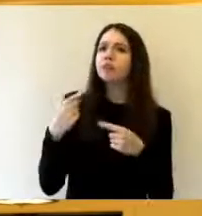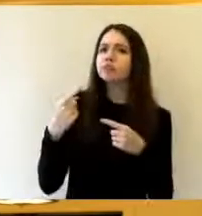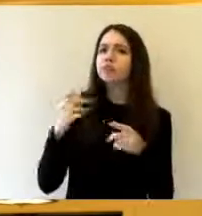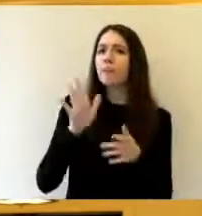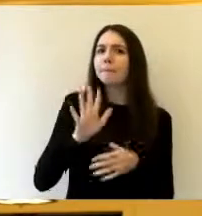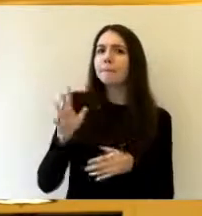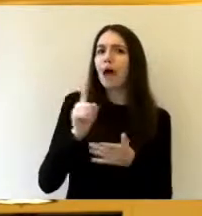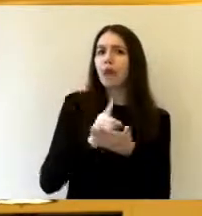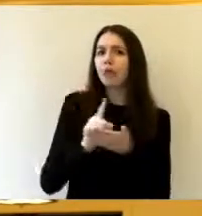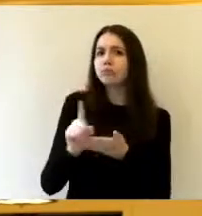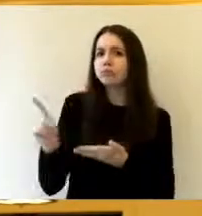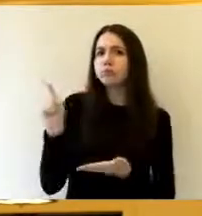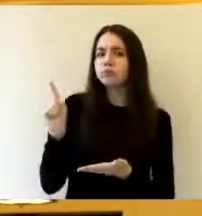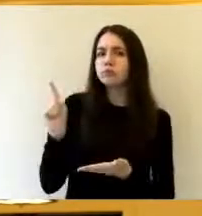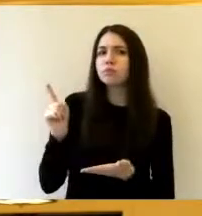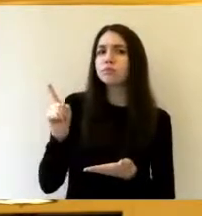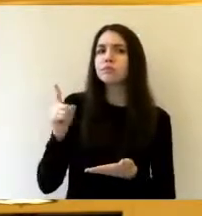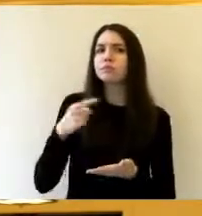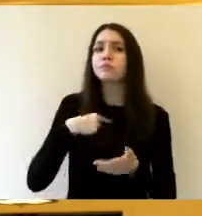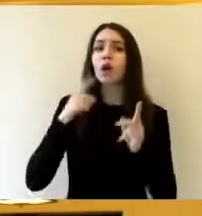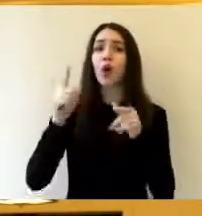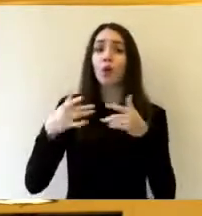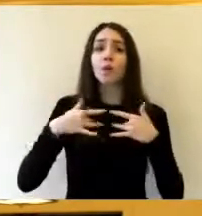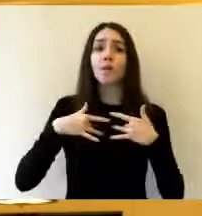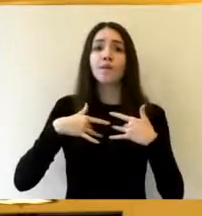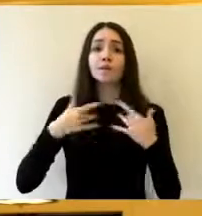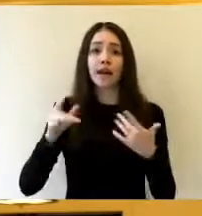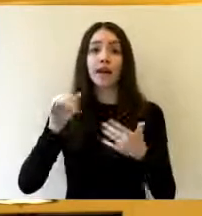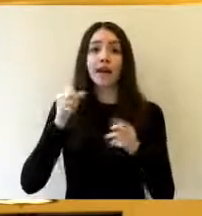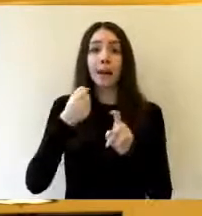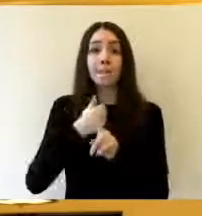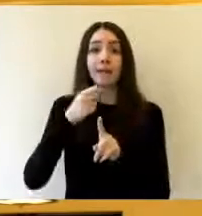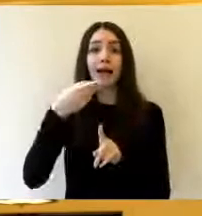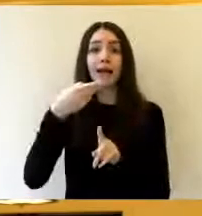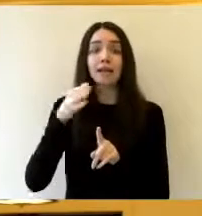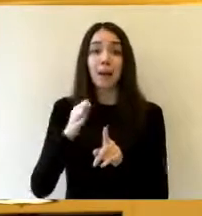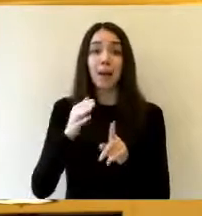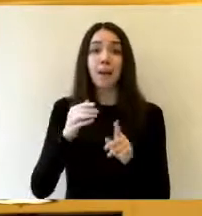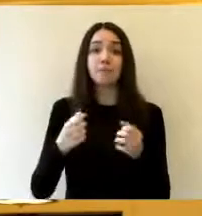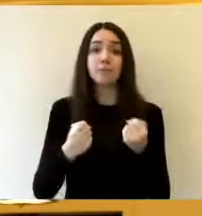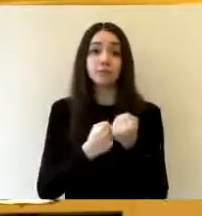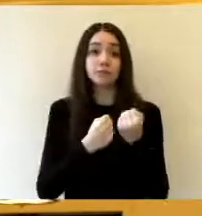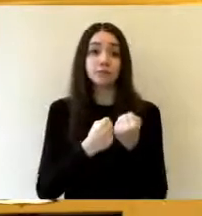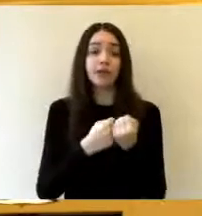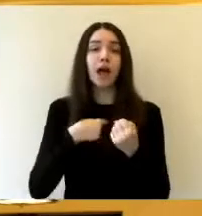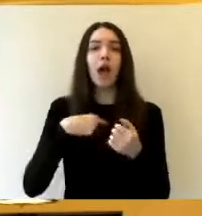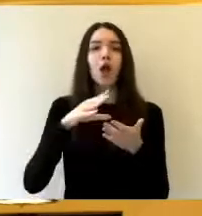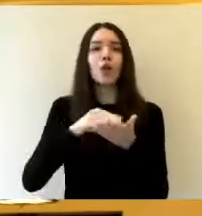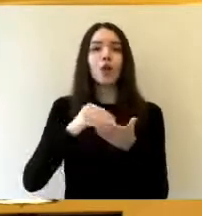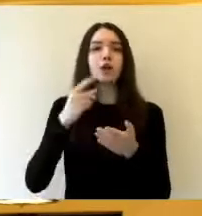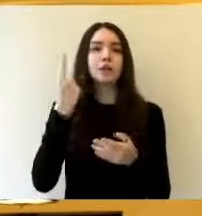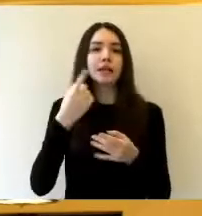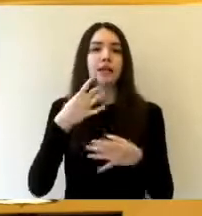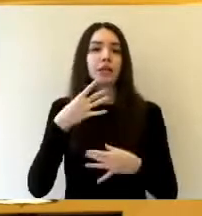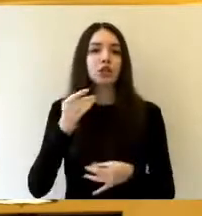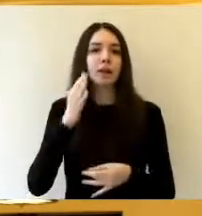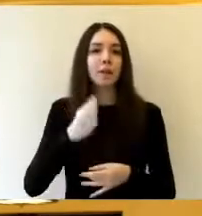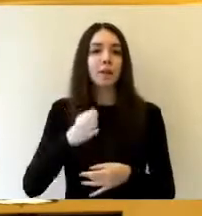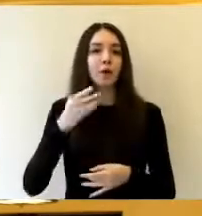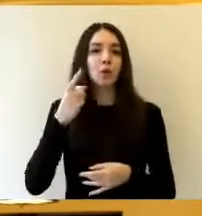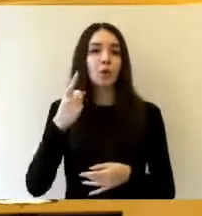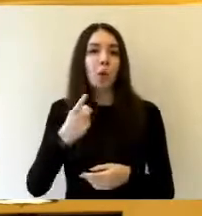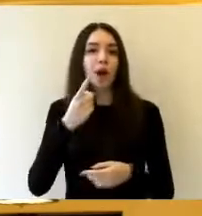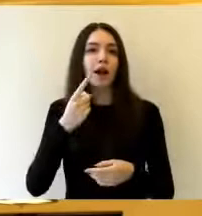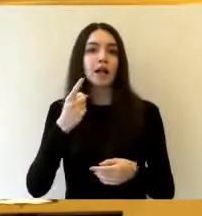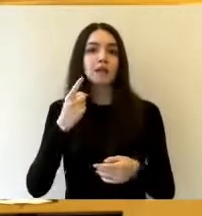That was sponsored by Impact Hub, and something that, a fact that I learned, is that Baltimore City is one of the leading cities to